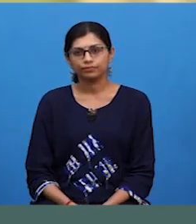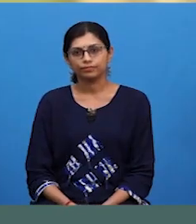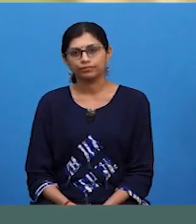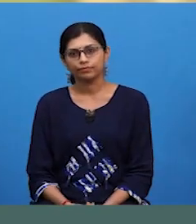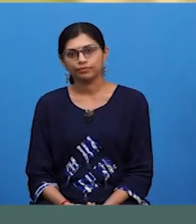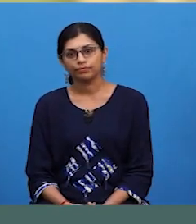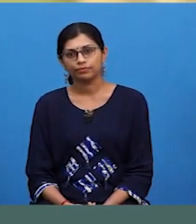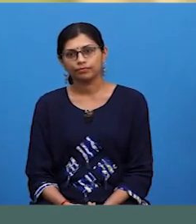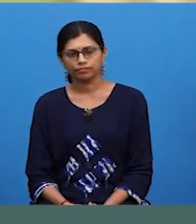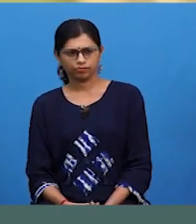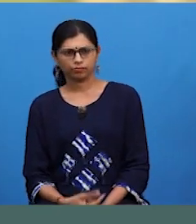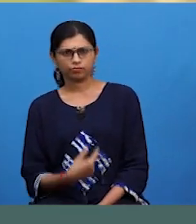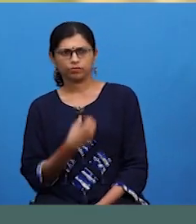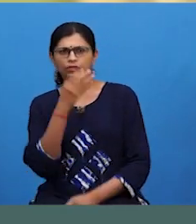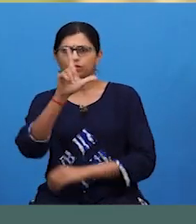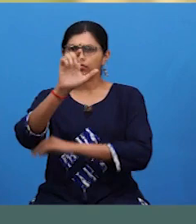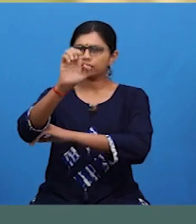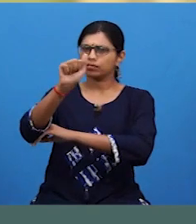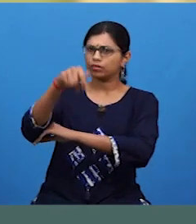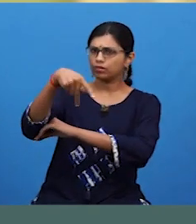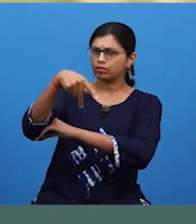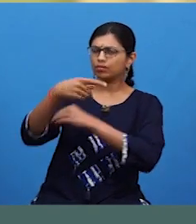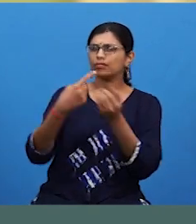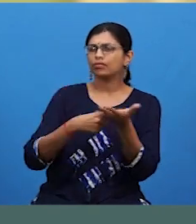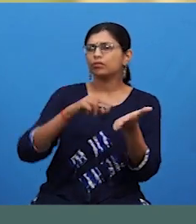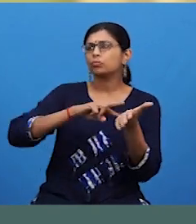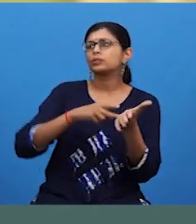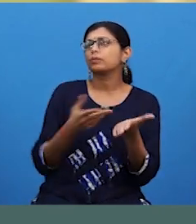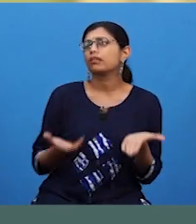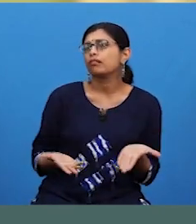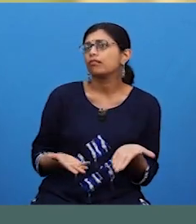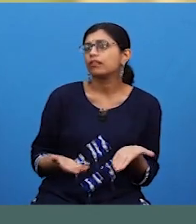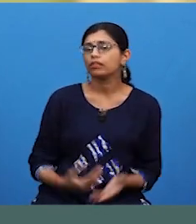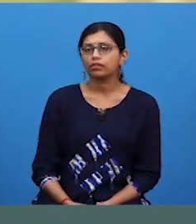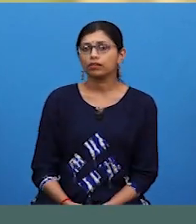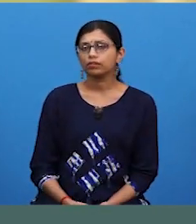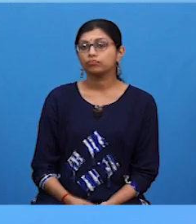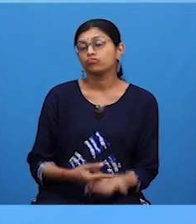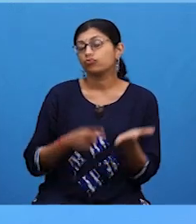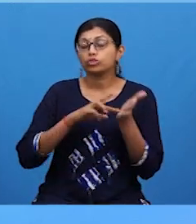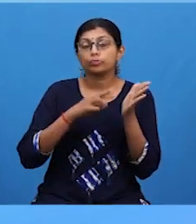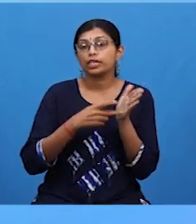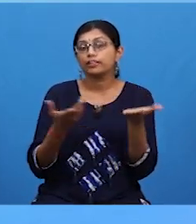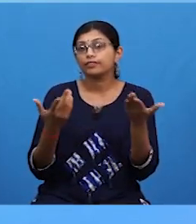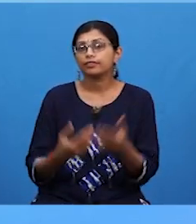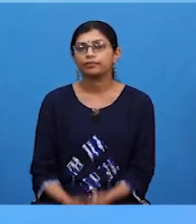Did I just say leap year? Does any of you know what's a leap year?